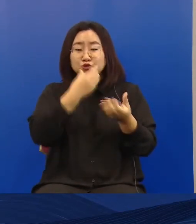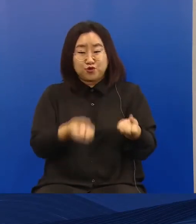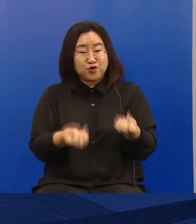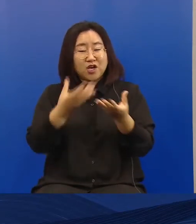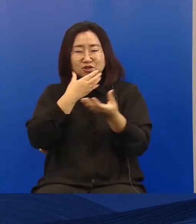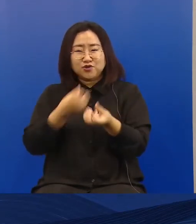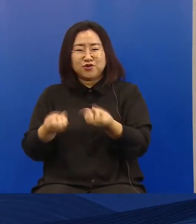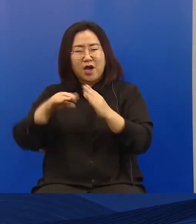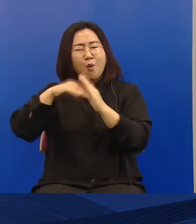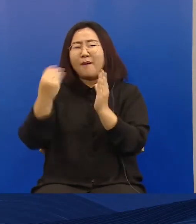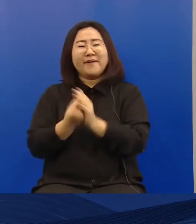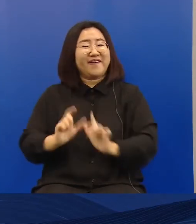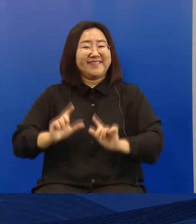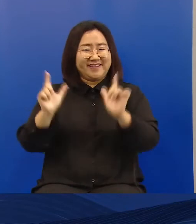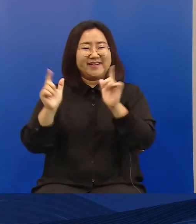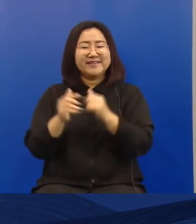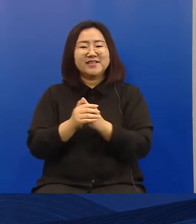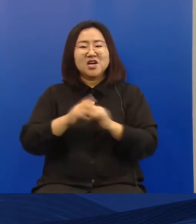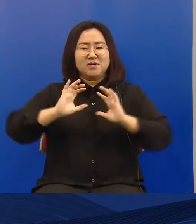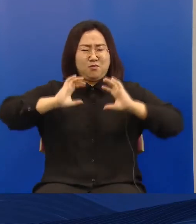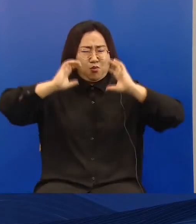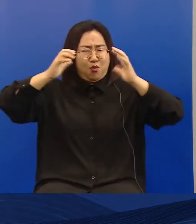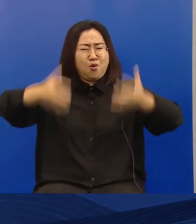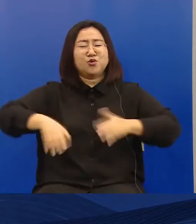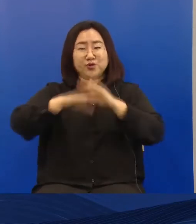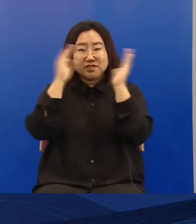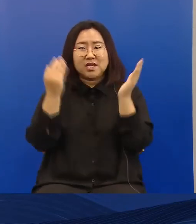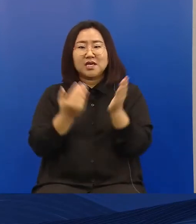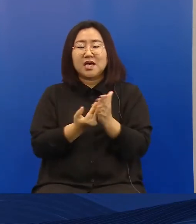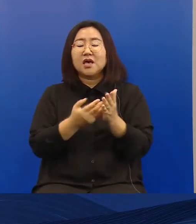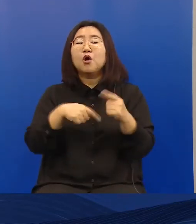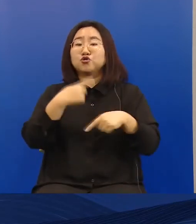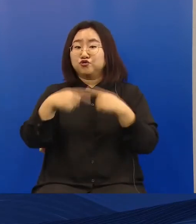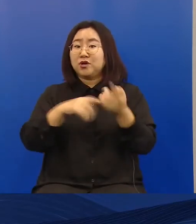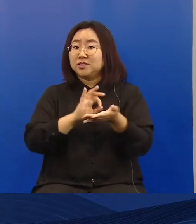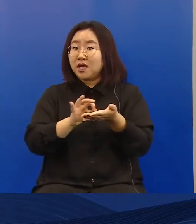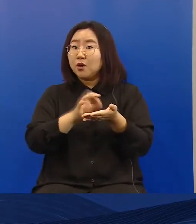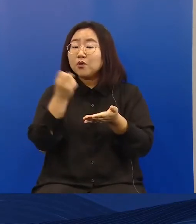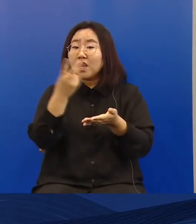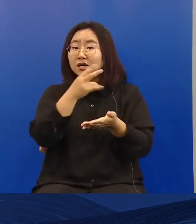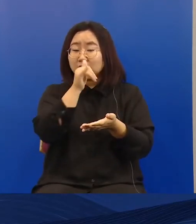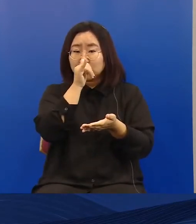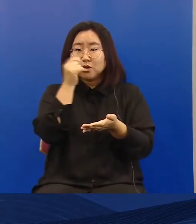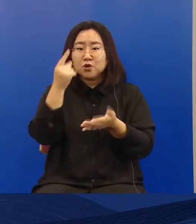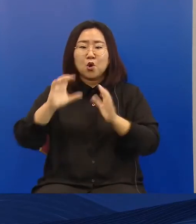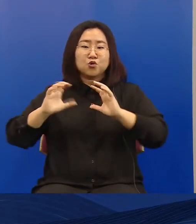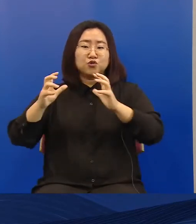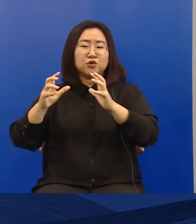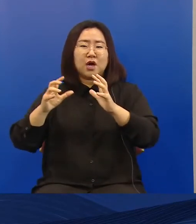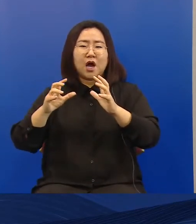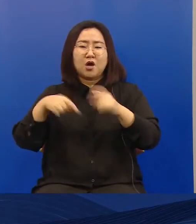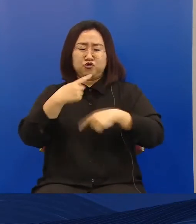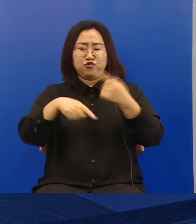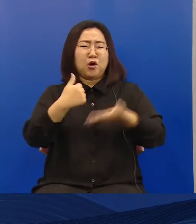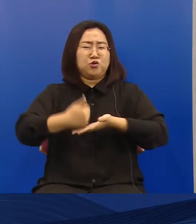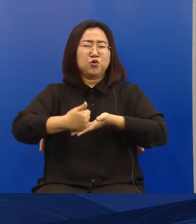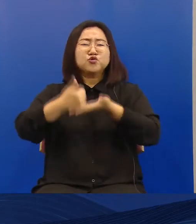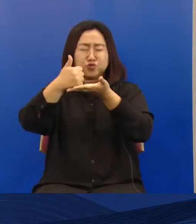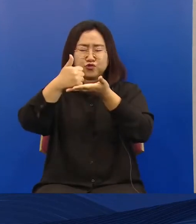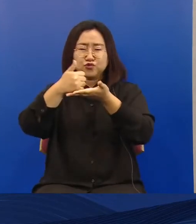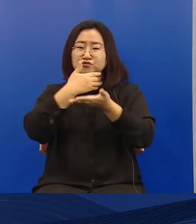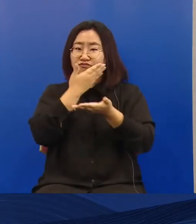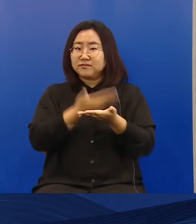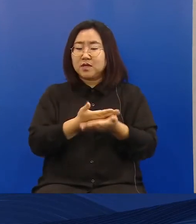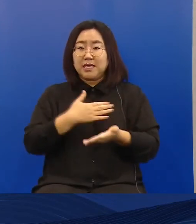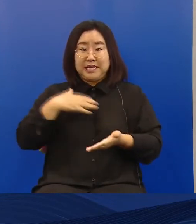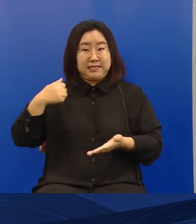the world, each with their own sign language, and it's important that we respect all of those national sign languages. My home, as I